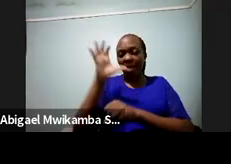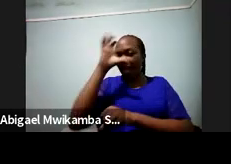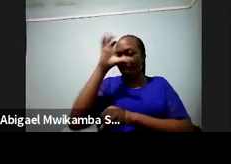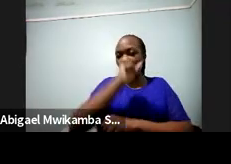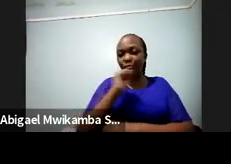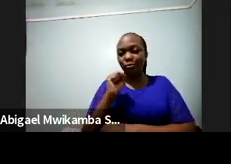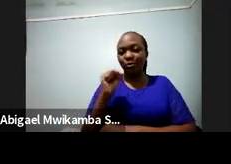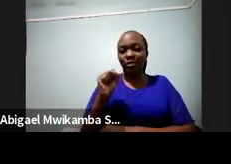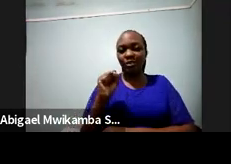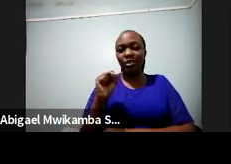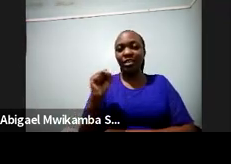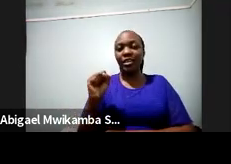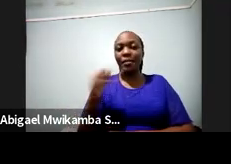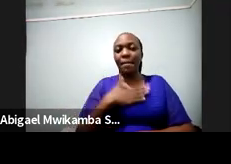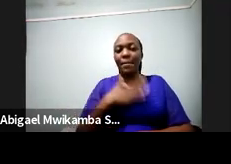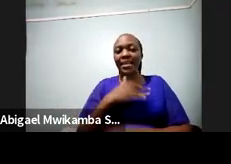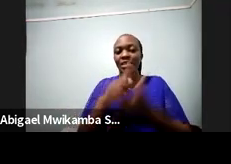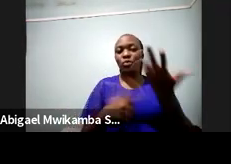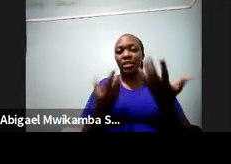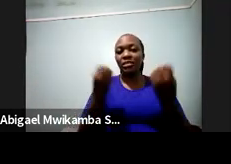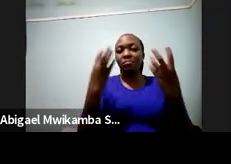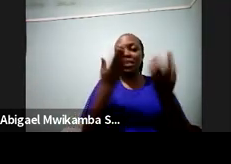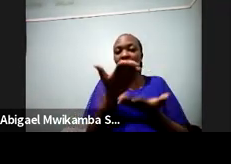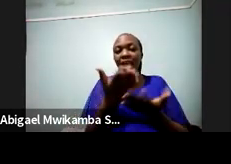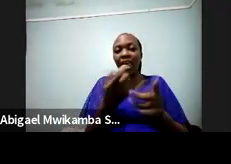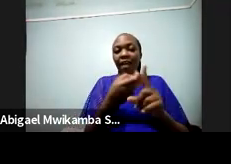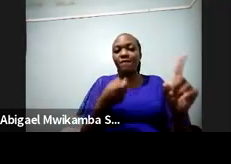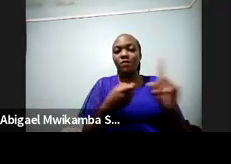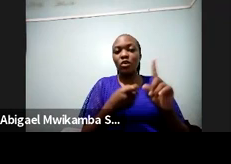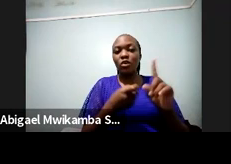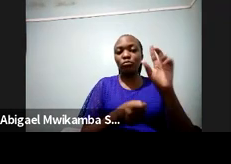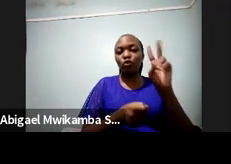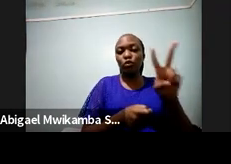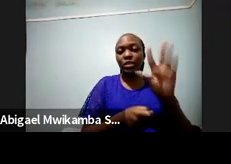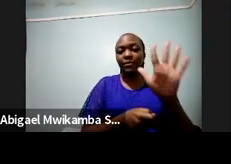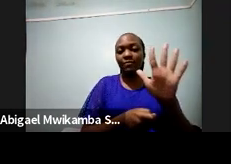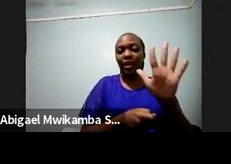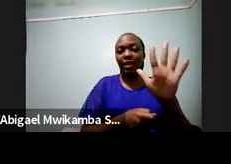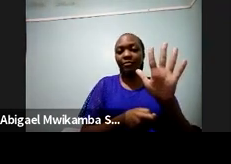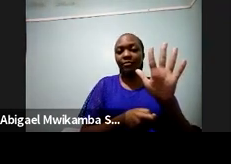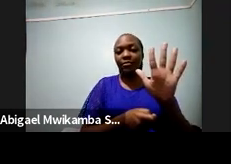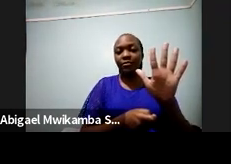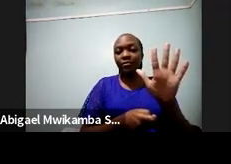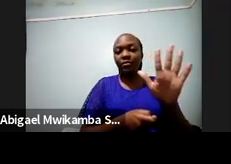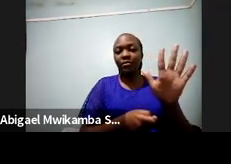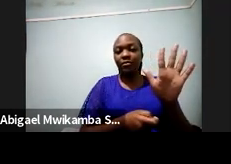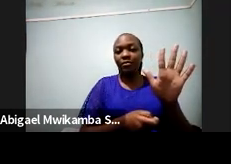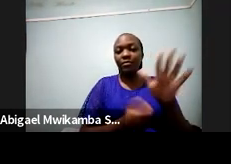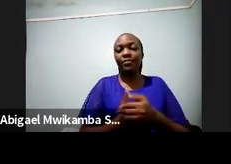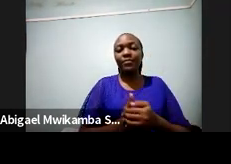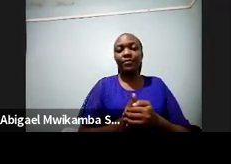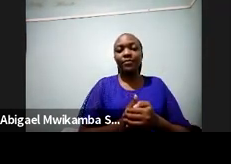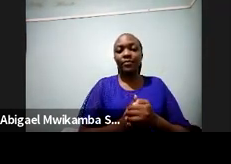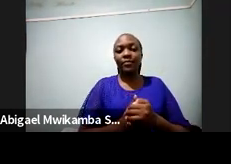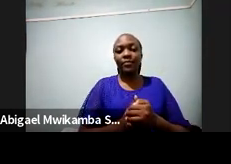of 25 or thereabout. So if you are a few years before 25, then you have a few years to get the concept and